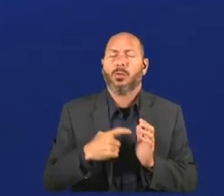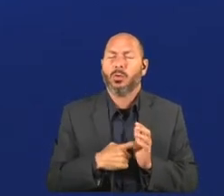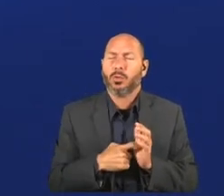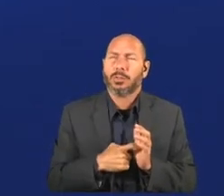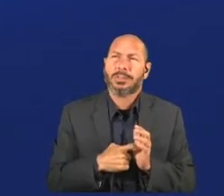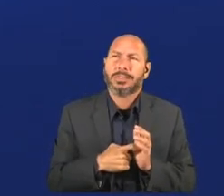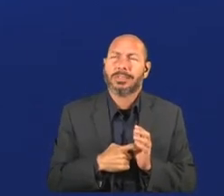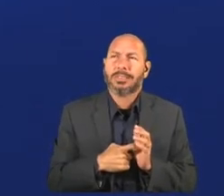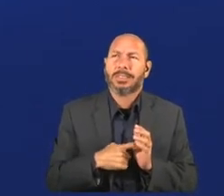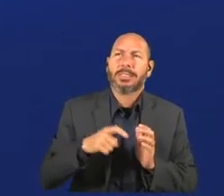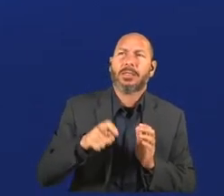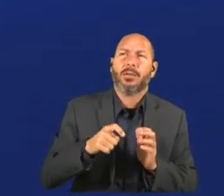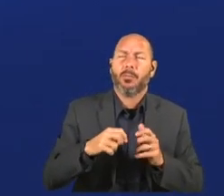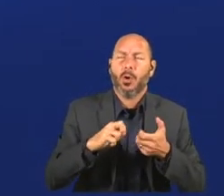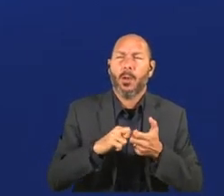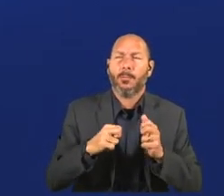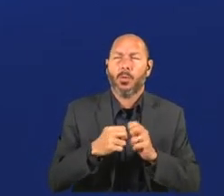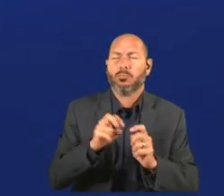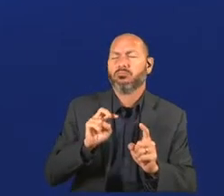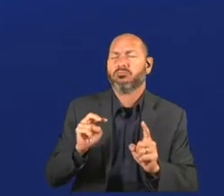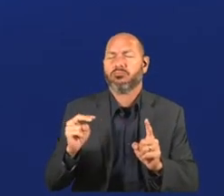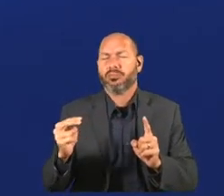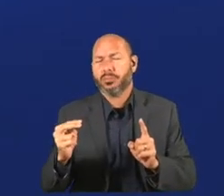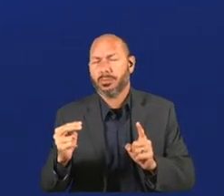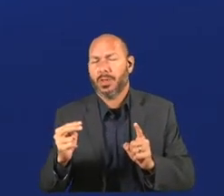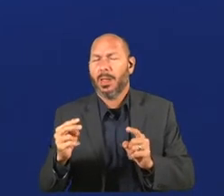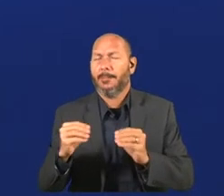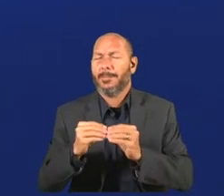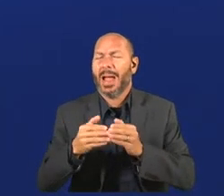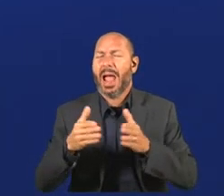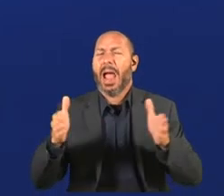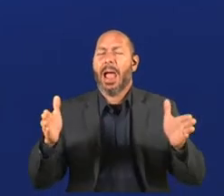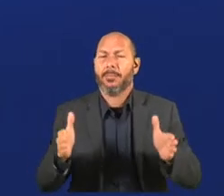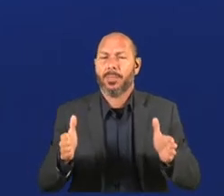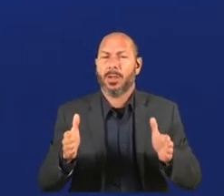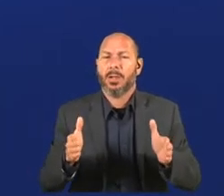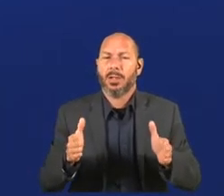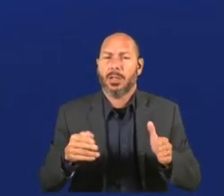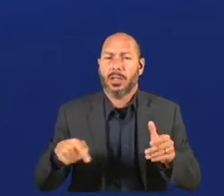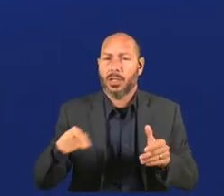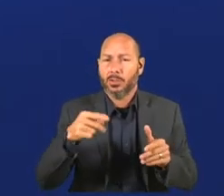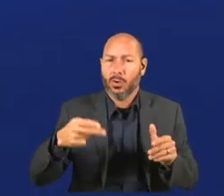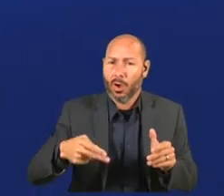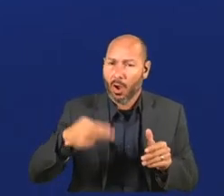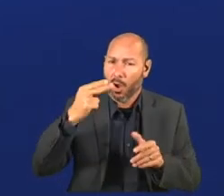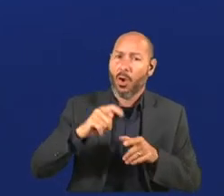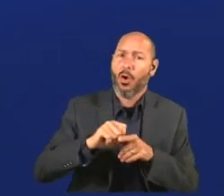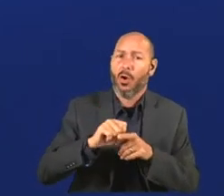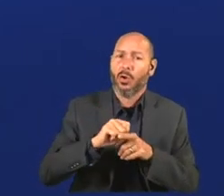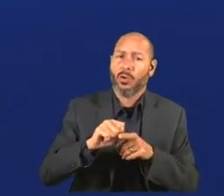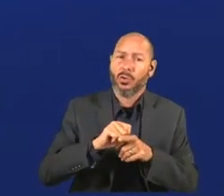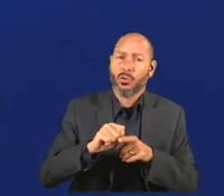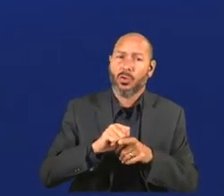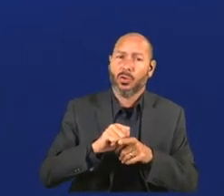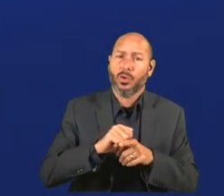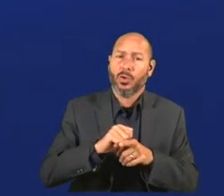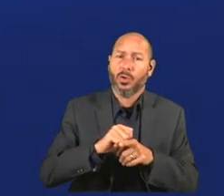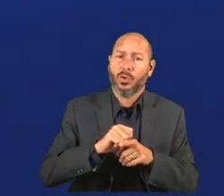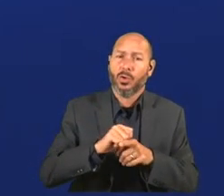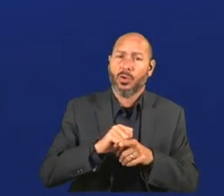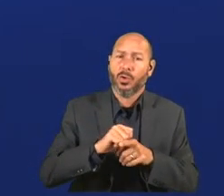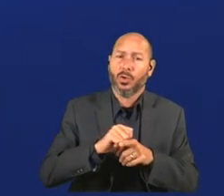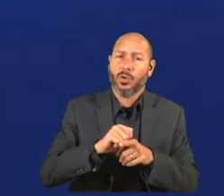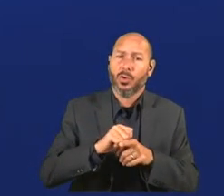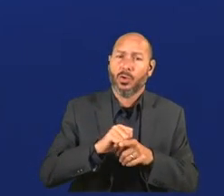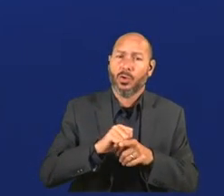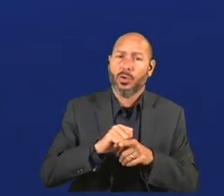a broader perspective. On the one hand, our highly trained physicians and nurses who